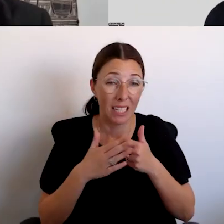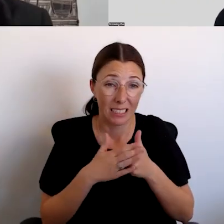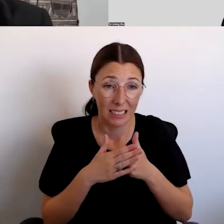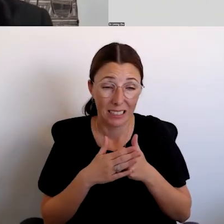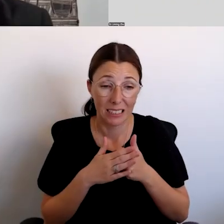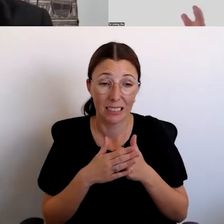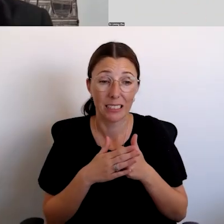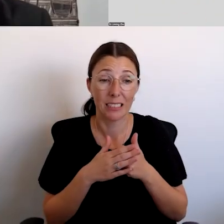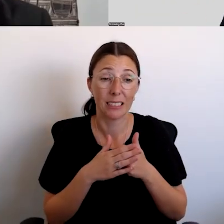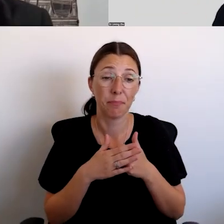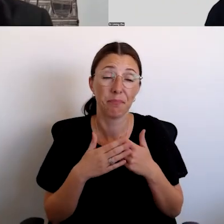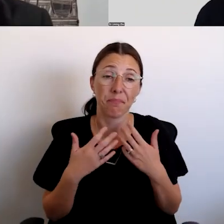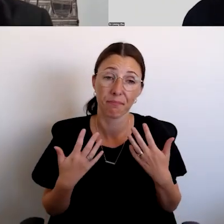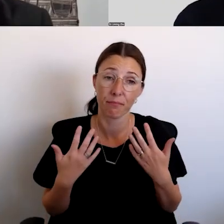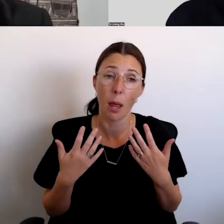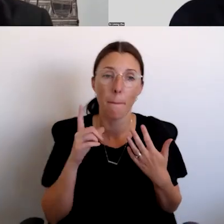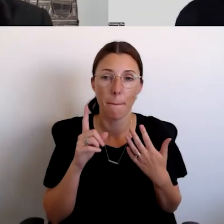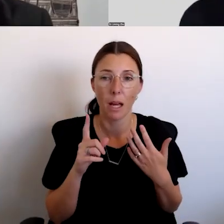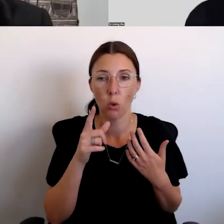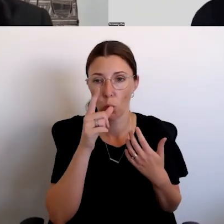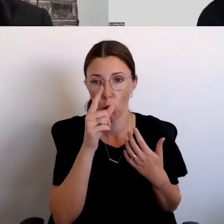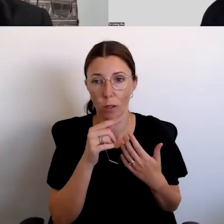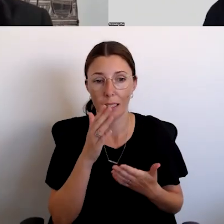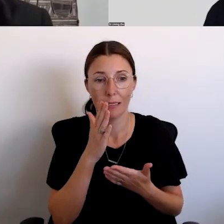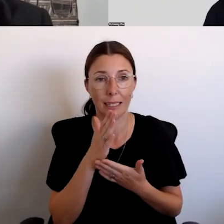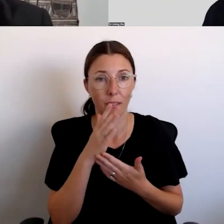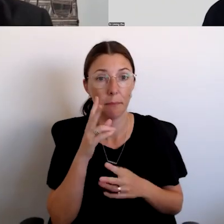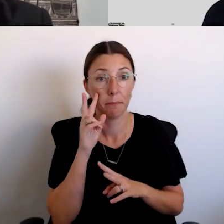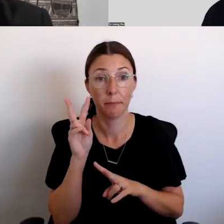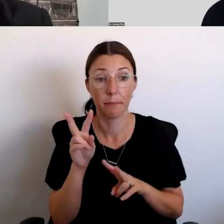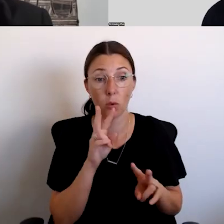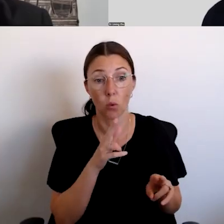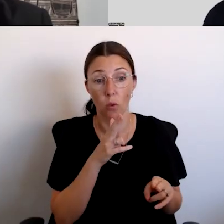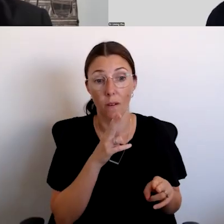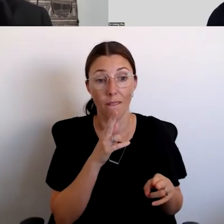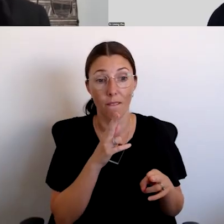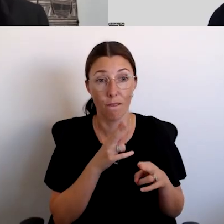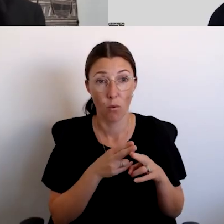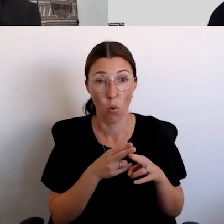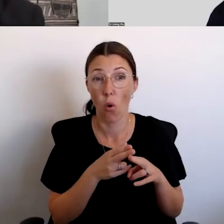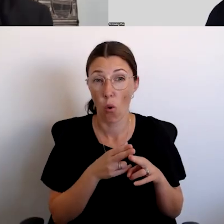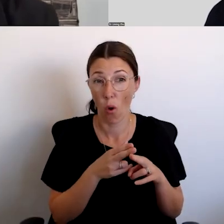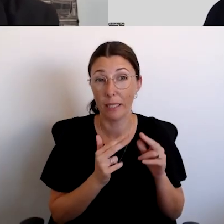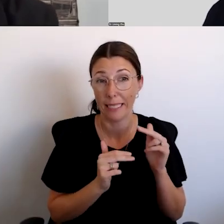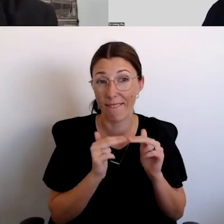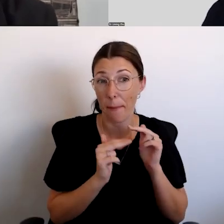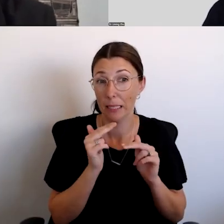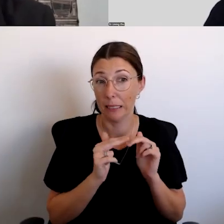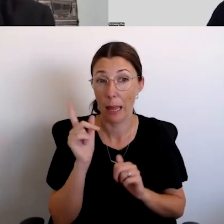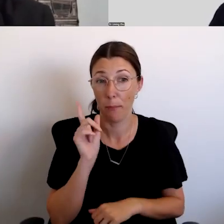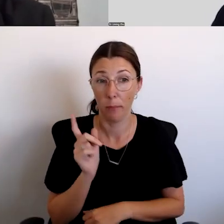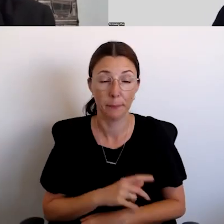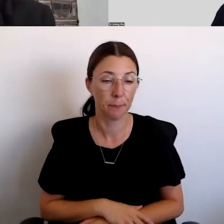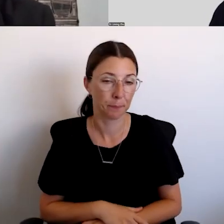much. But certainly you can look out for those development. It's very rapid development. Mm. Thank